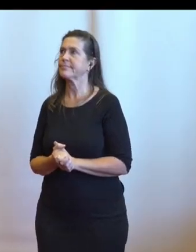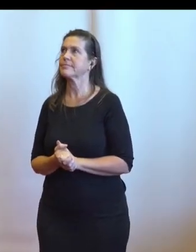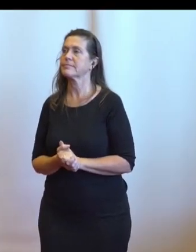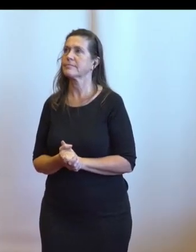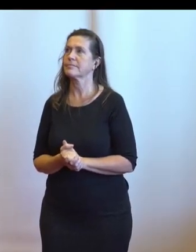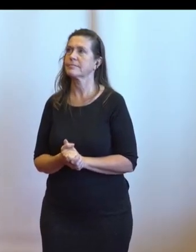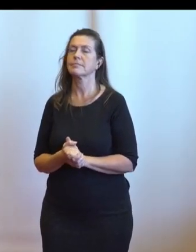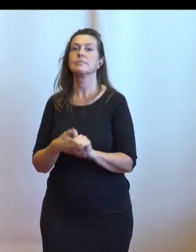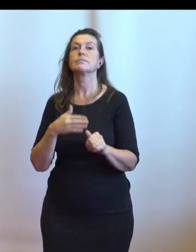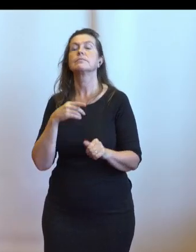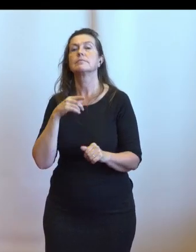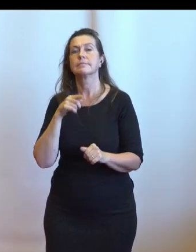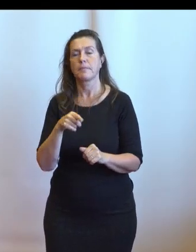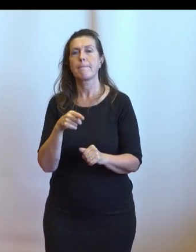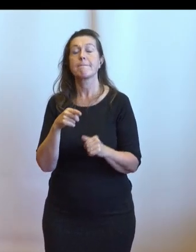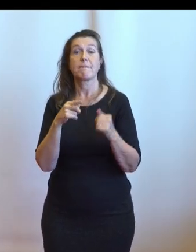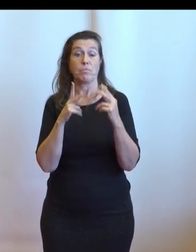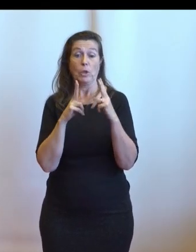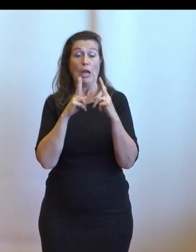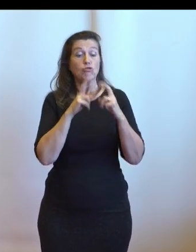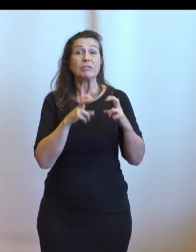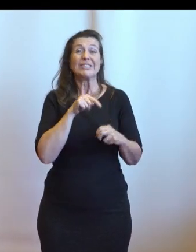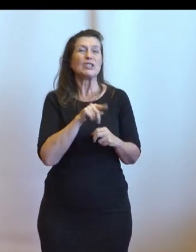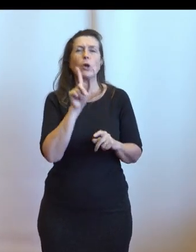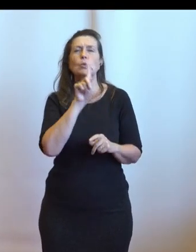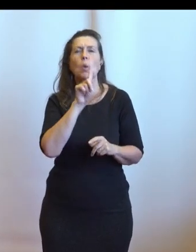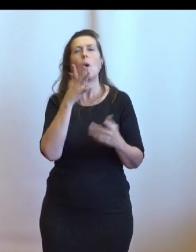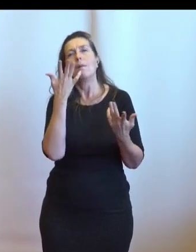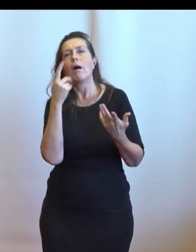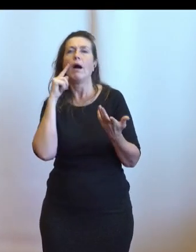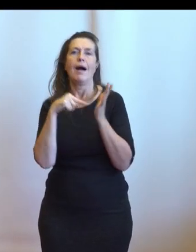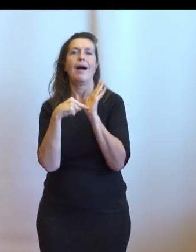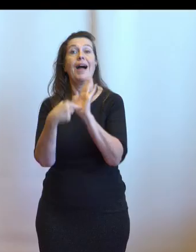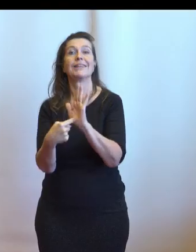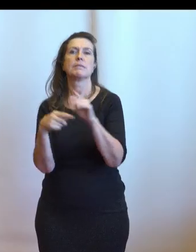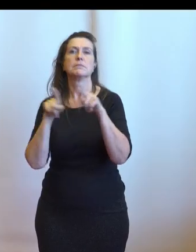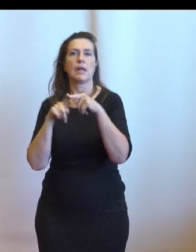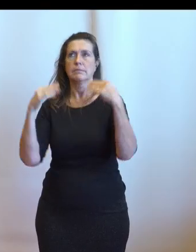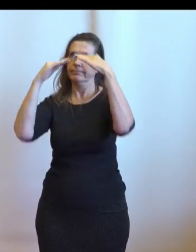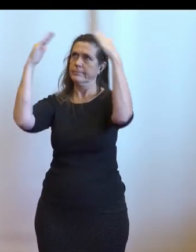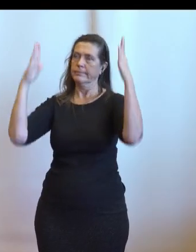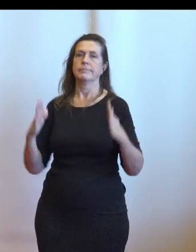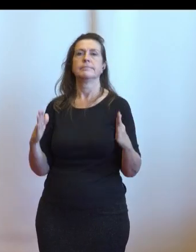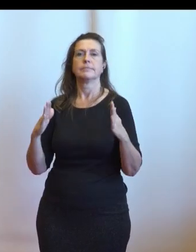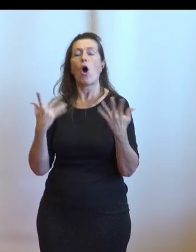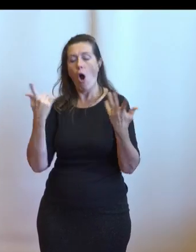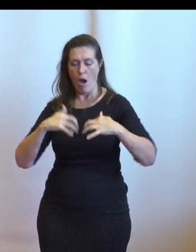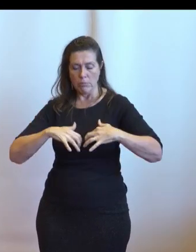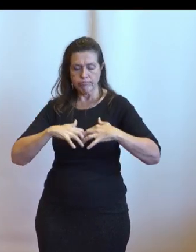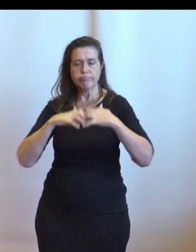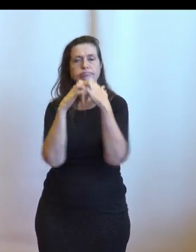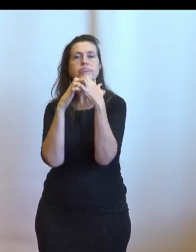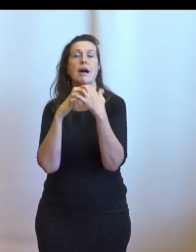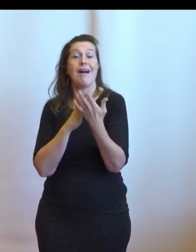Not a particular piece of research per se, but an example of where building accessibility in from the start has a huge